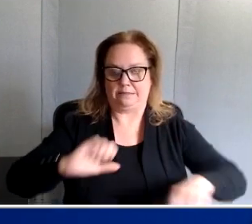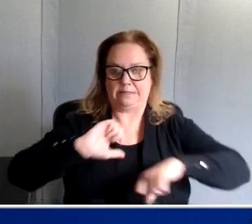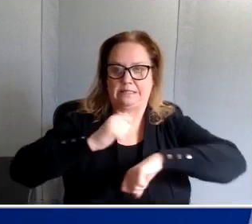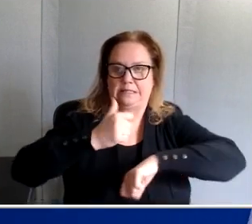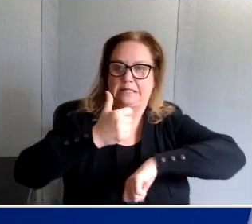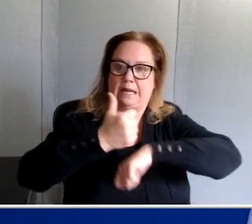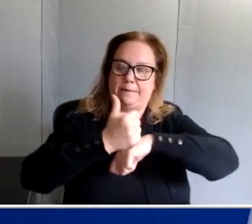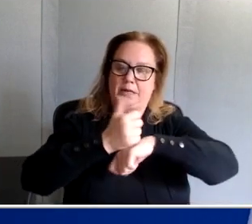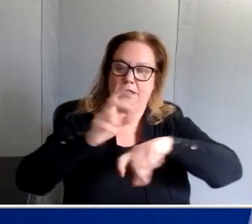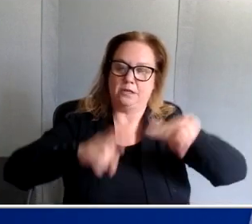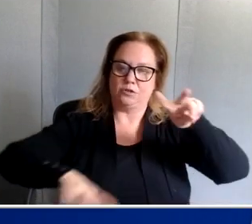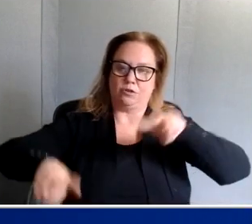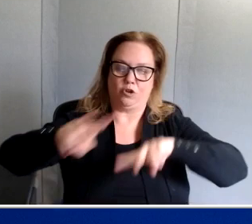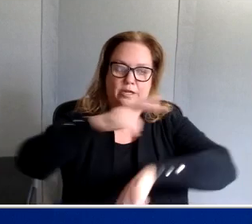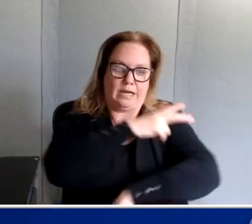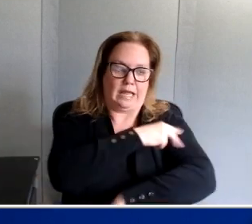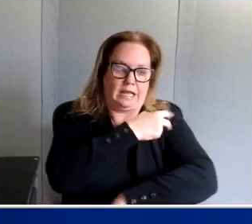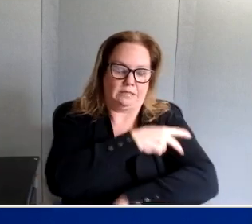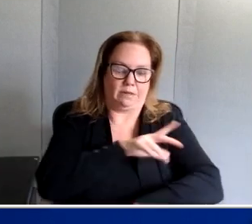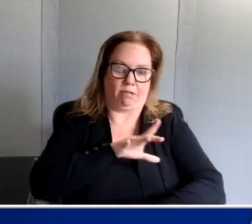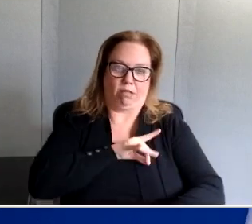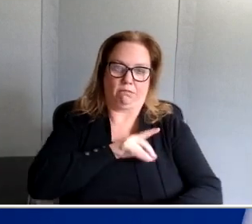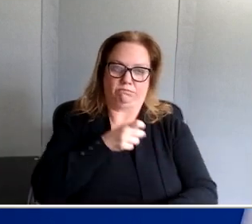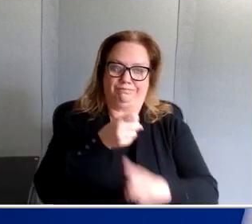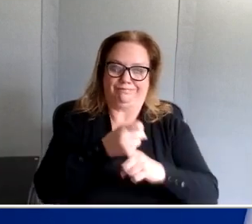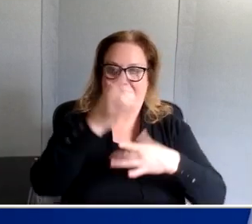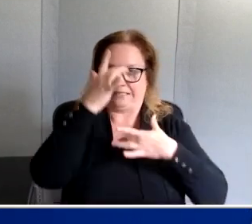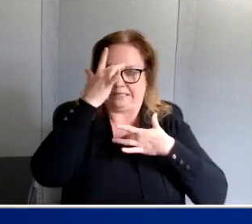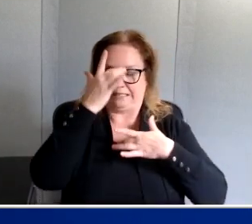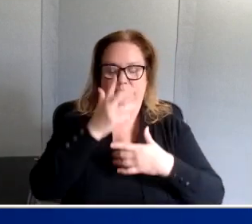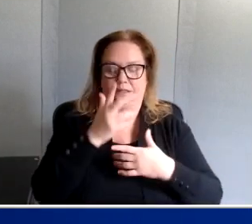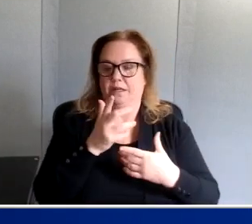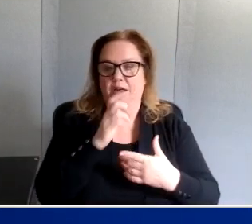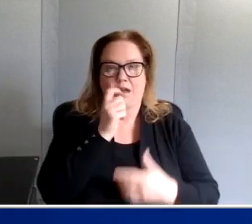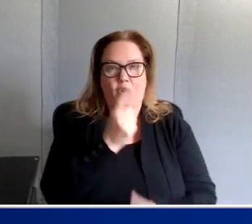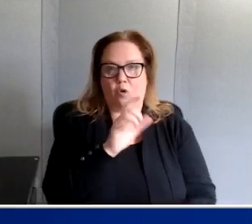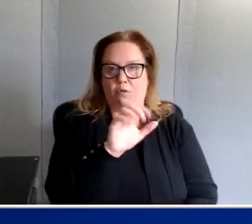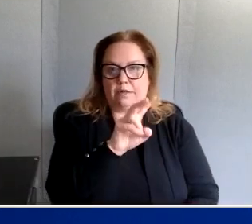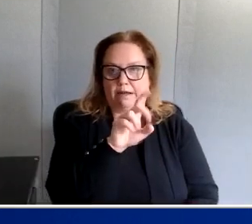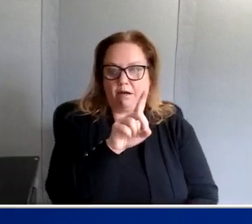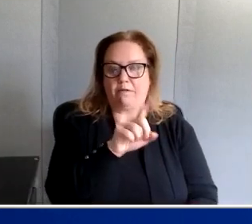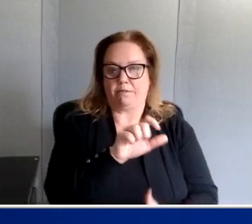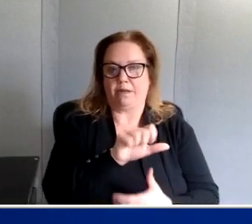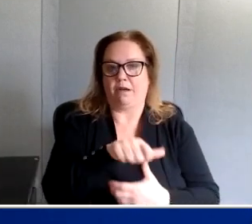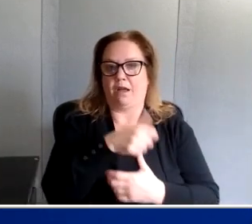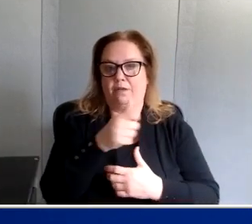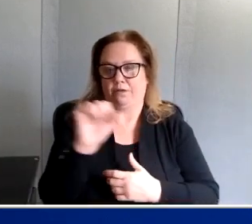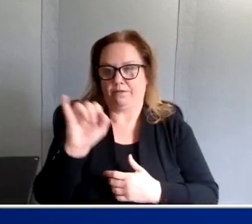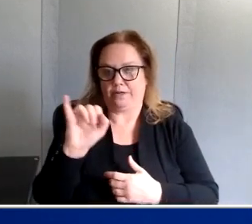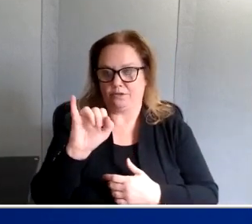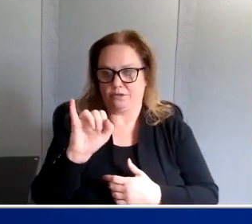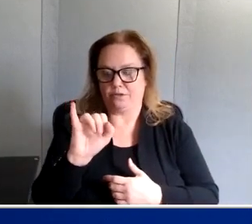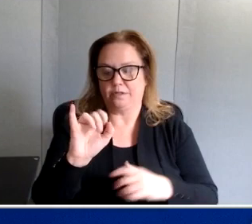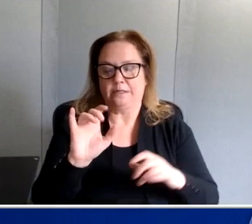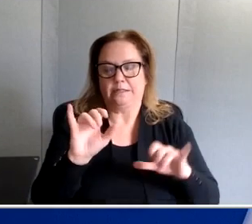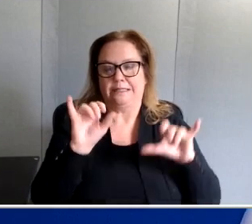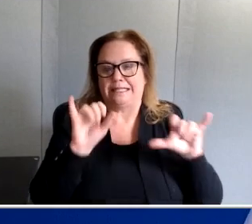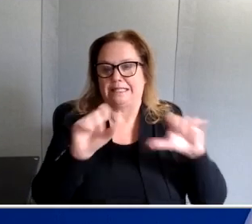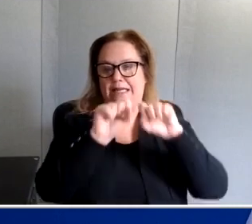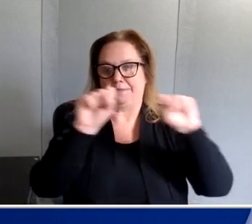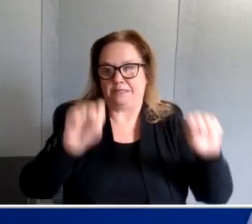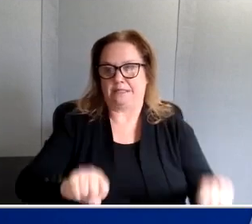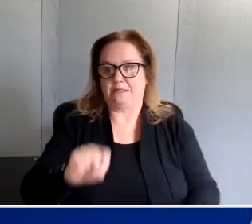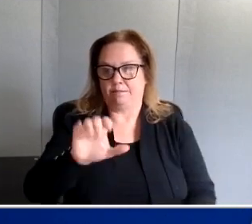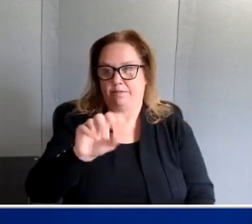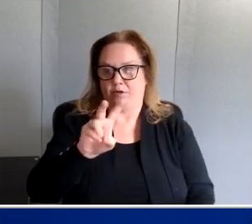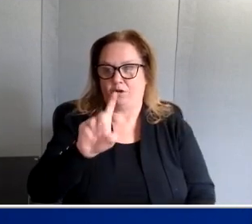look at hospital-acquired infections, not just COVID, but a number of different infections as well. We have that same system set up for COVID. If